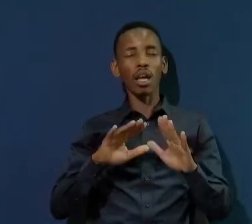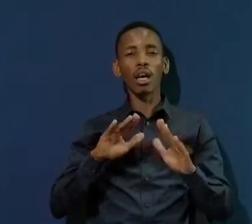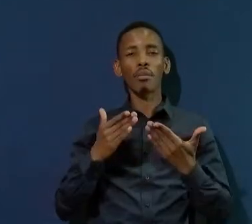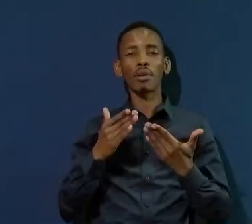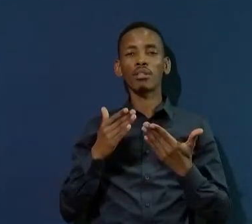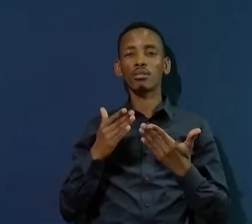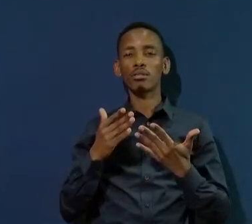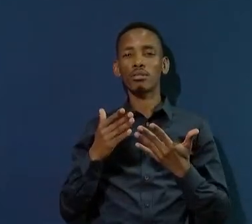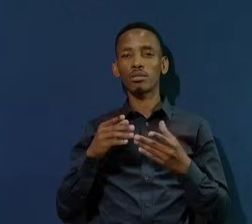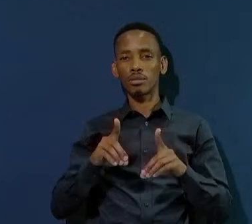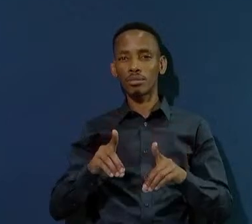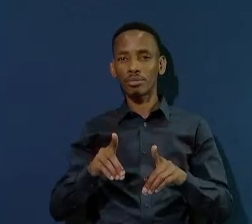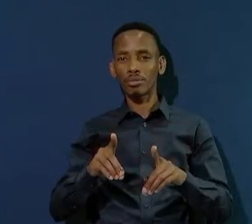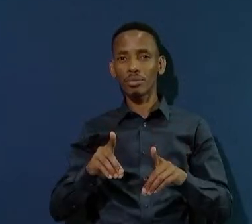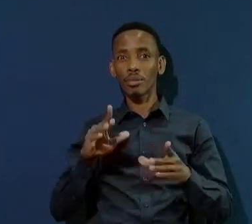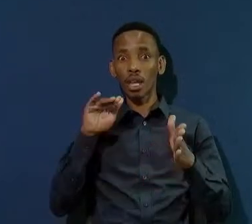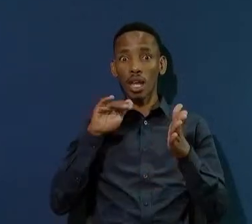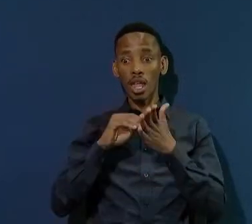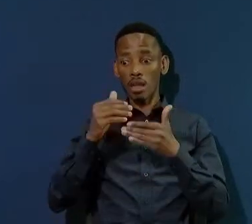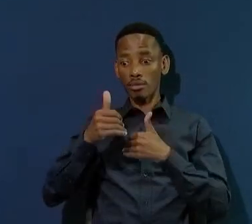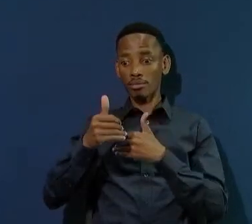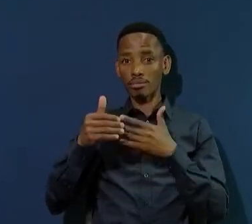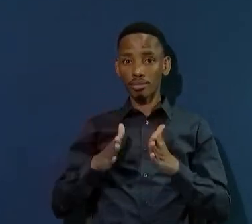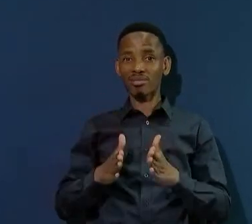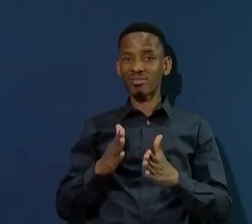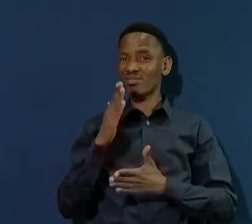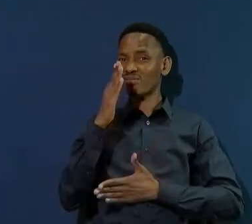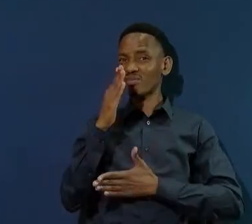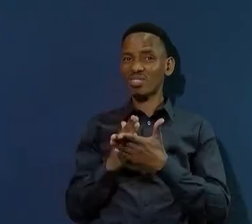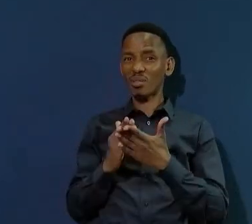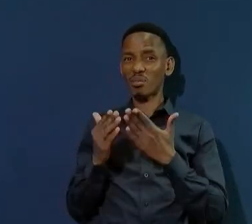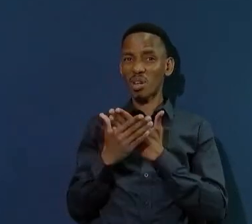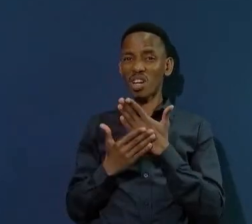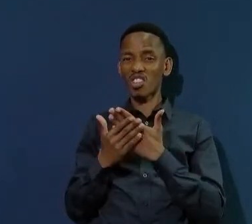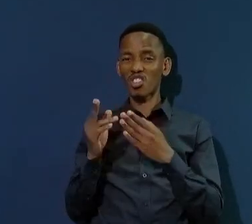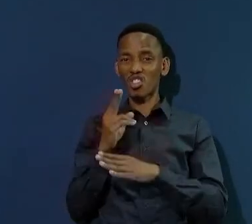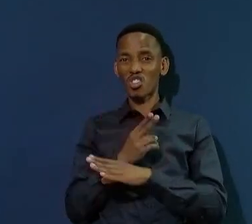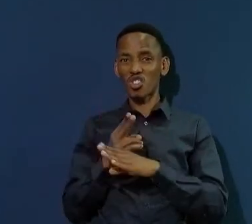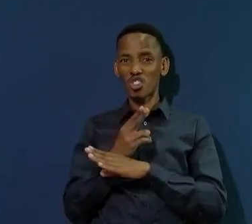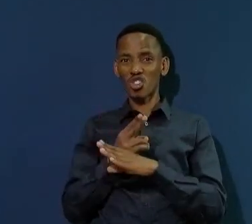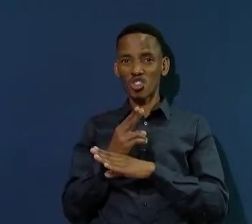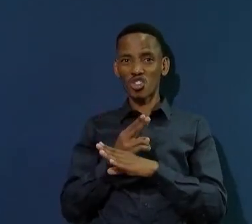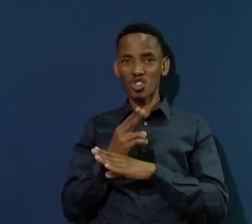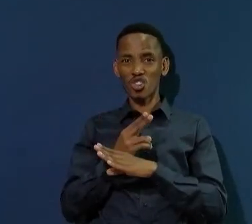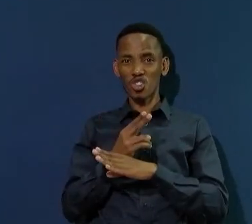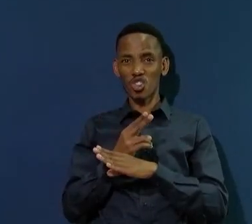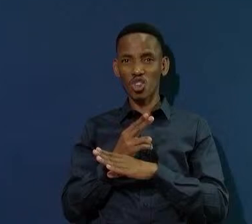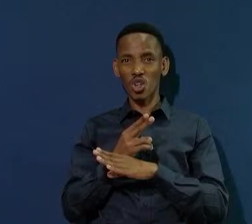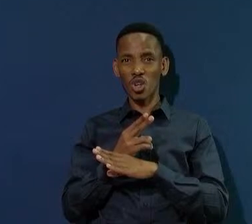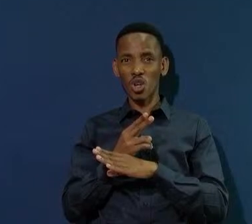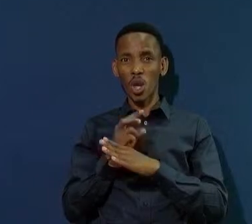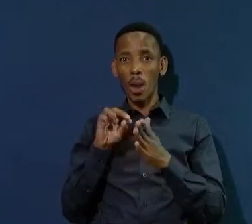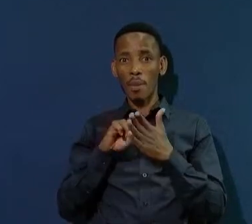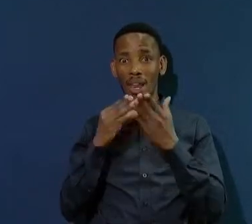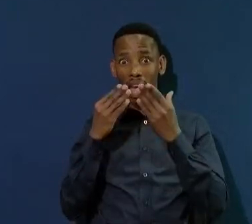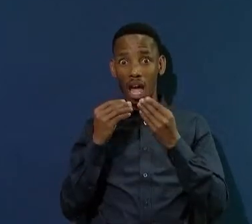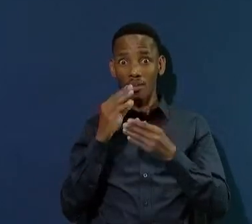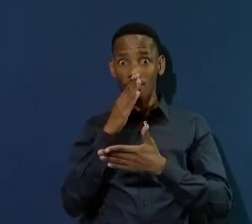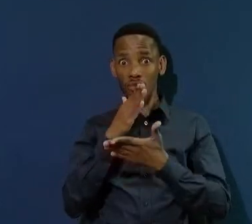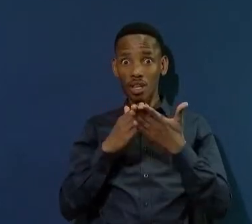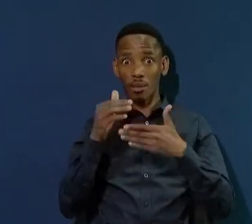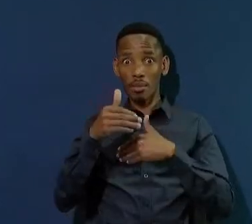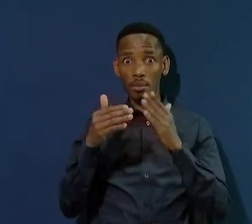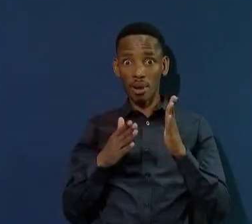it comes to the ballot boxes, some countries even use, you remember the cardboard boxes still on where they are branded, and then they